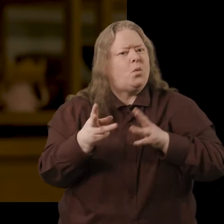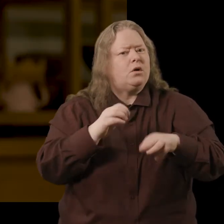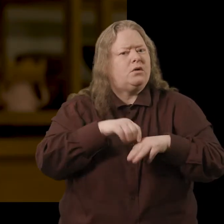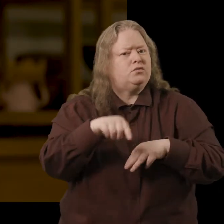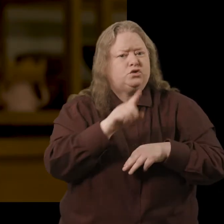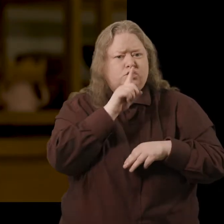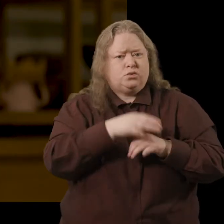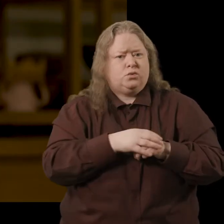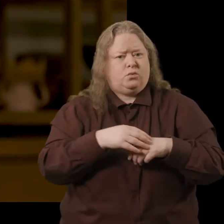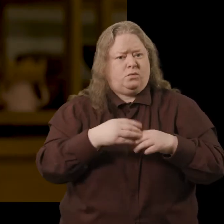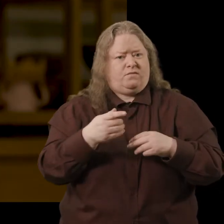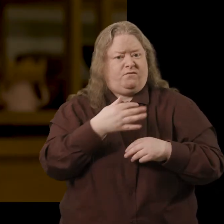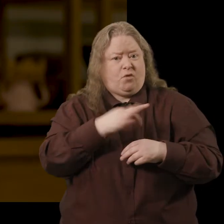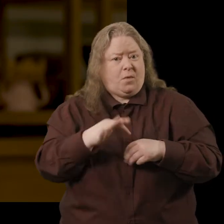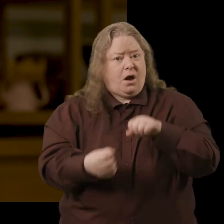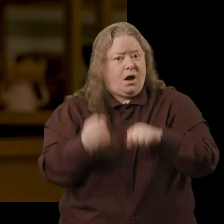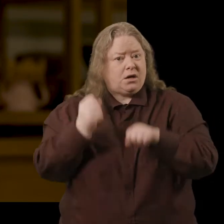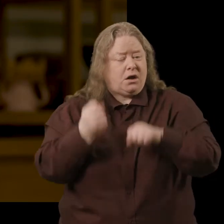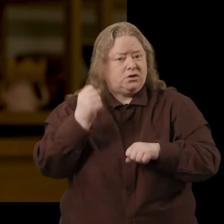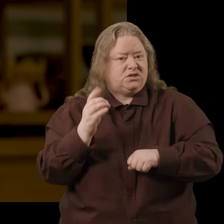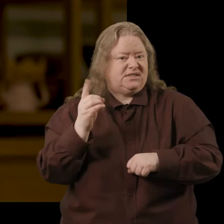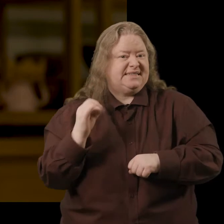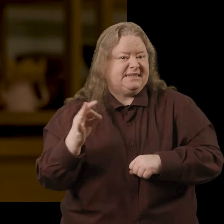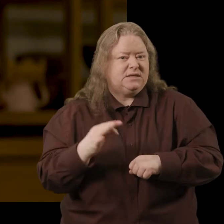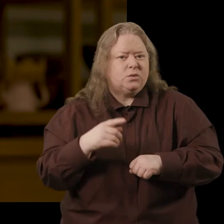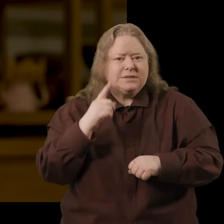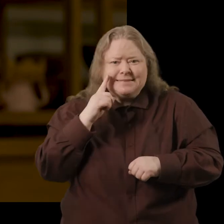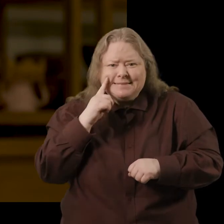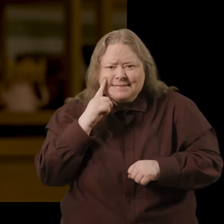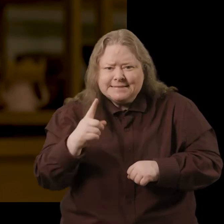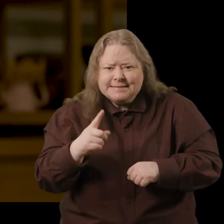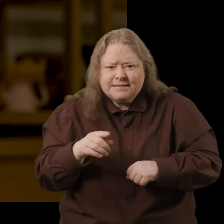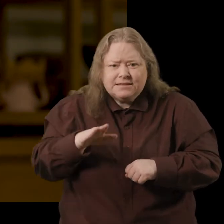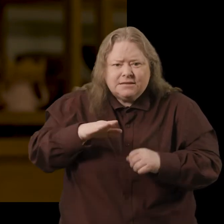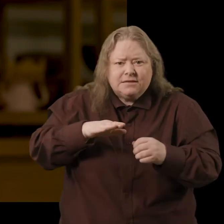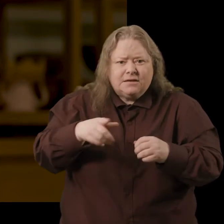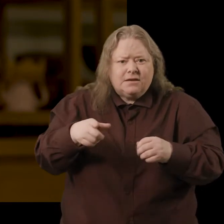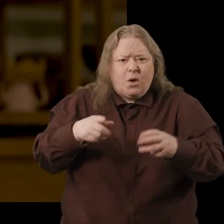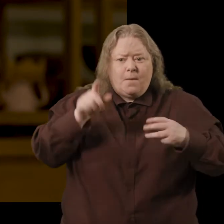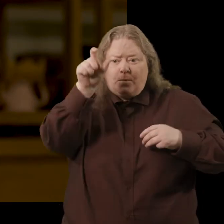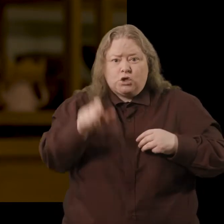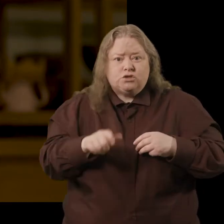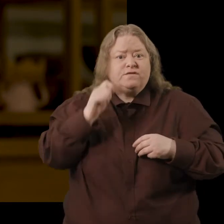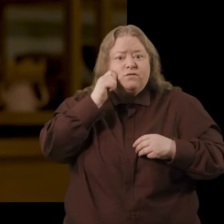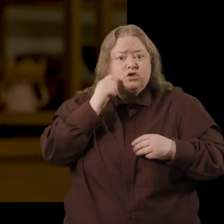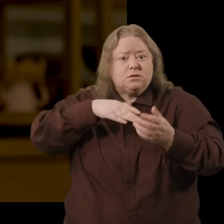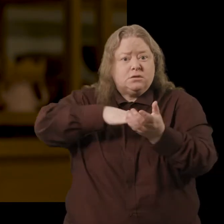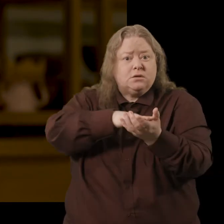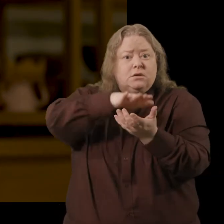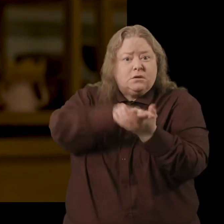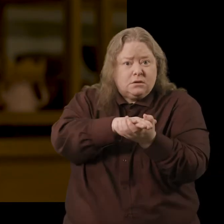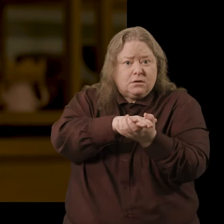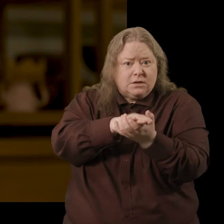working on a shoe from an archaeological dig, where you can actually see the imprint of the person's foot in the